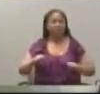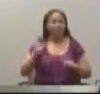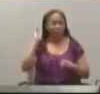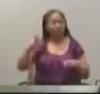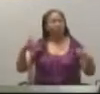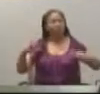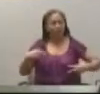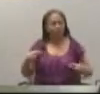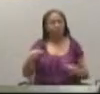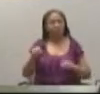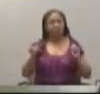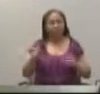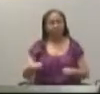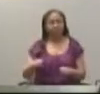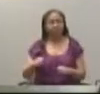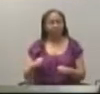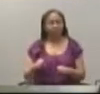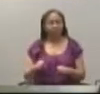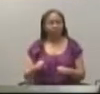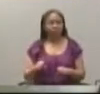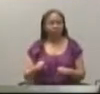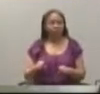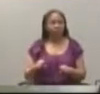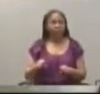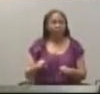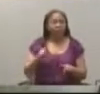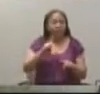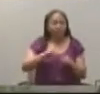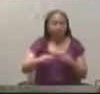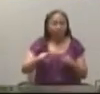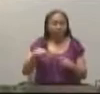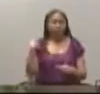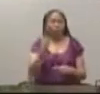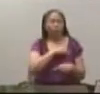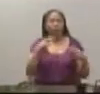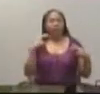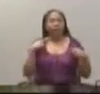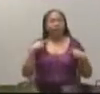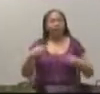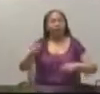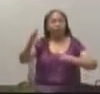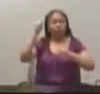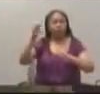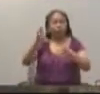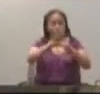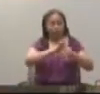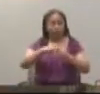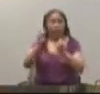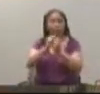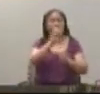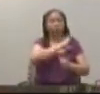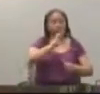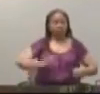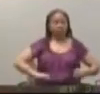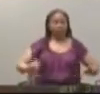or some bad news that we get. But that because we have a relationship with Christ here,